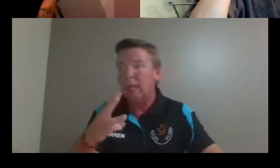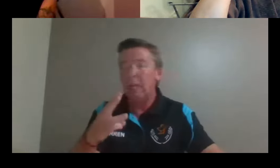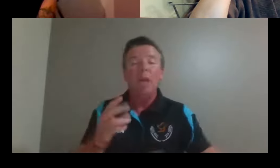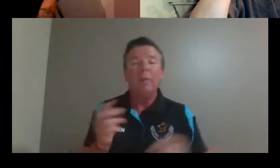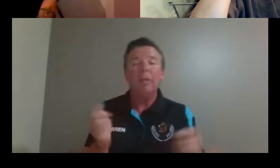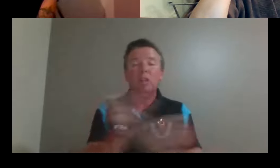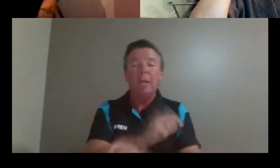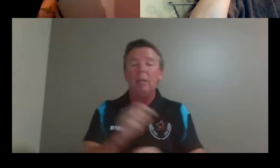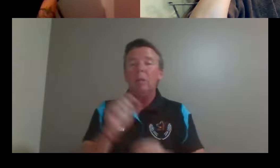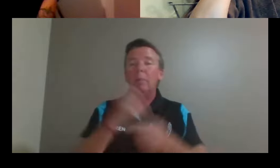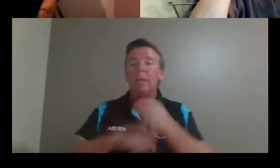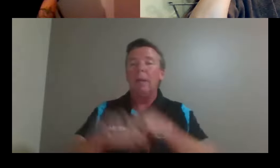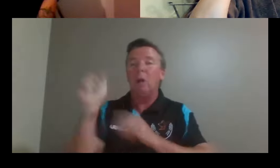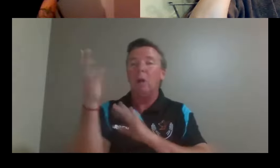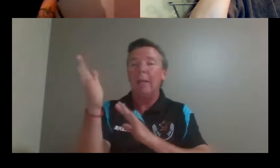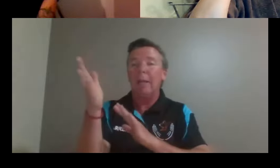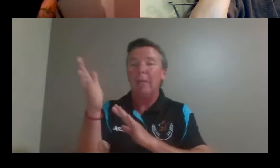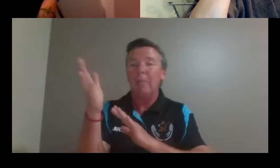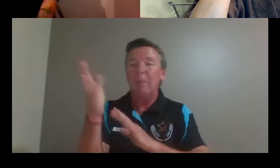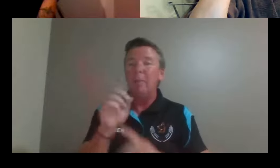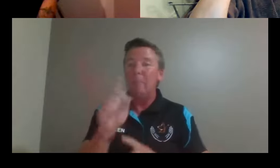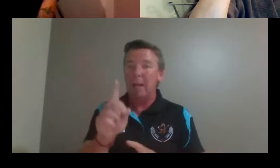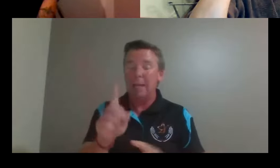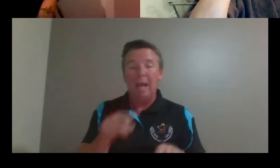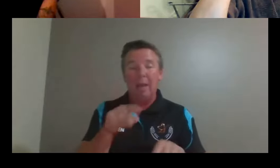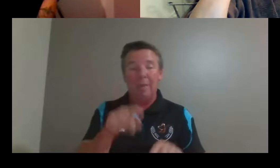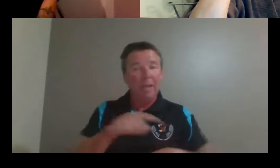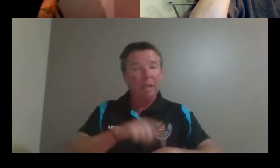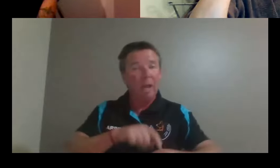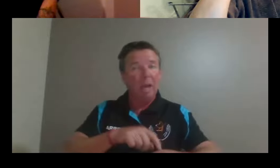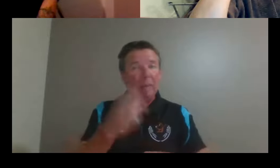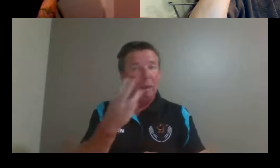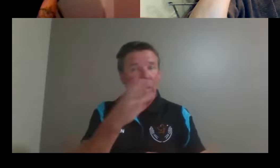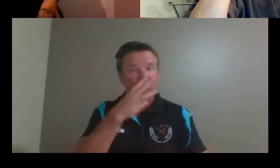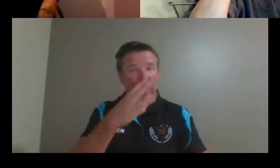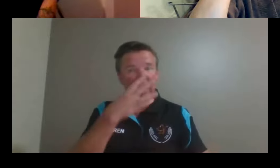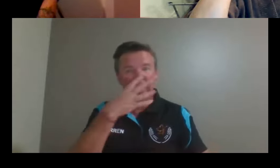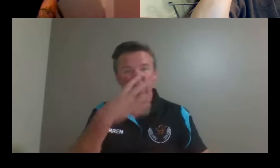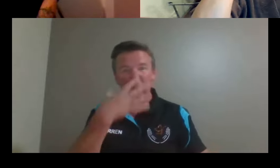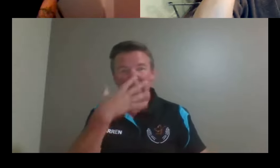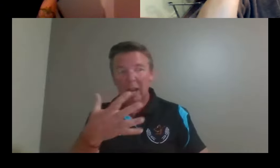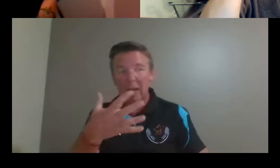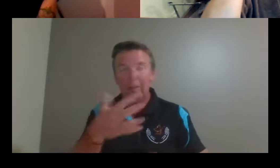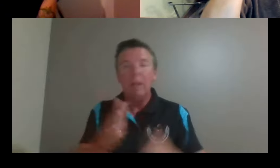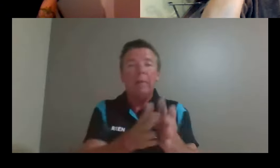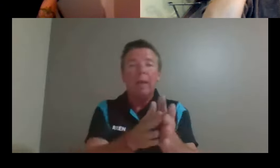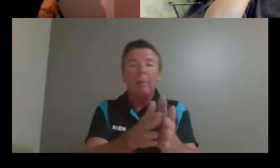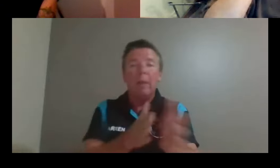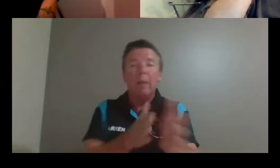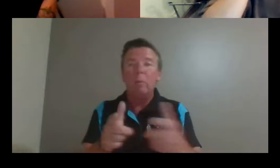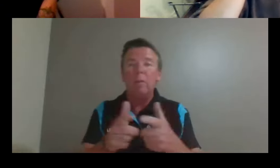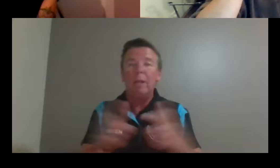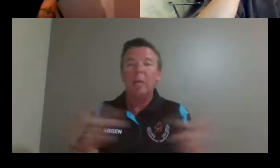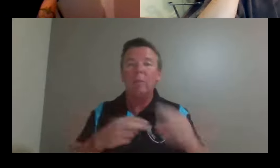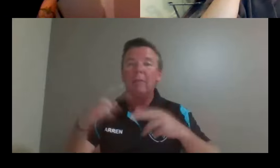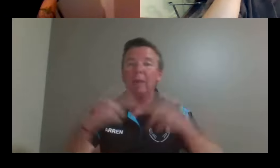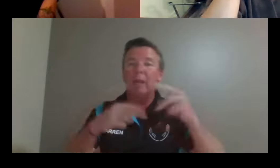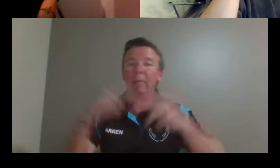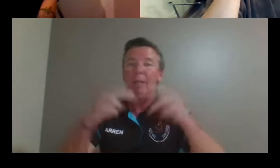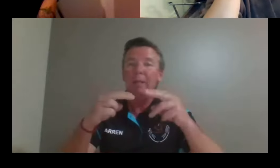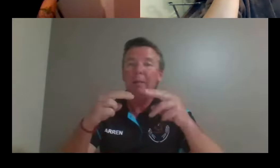3 that change become AUSLAN. But at that time, at 3, 4, 5, they're behind with the